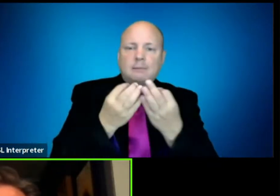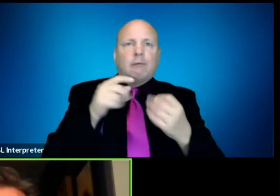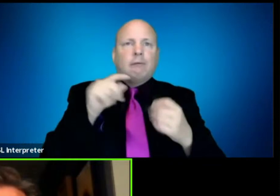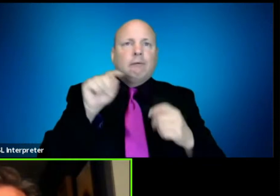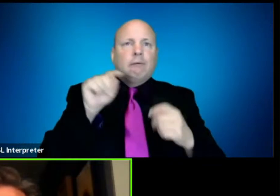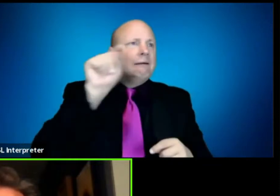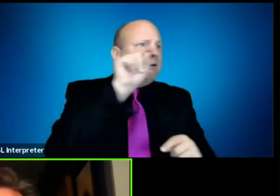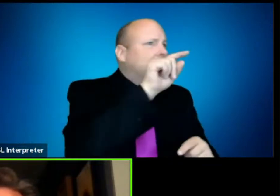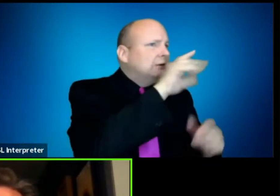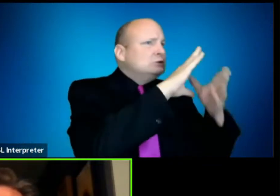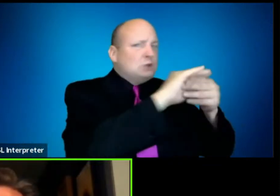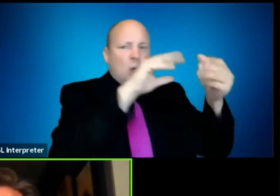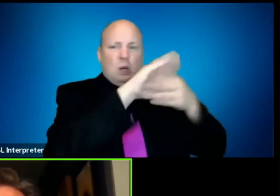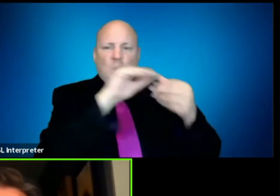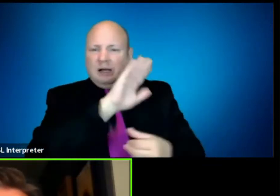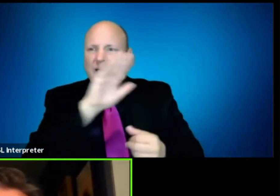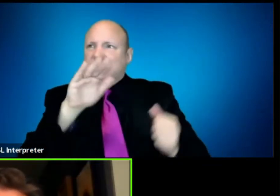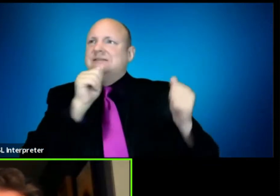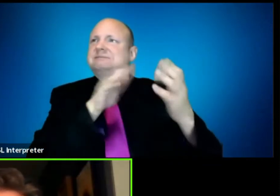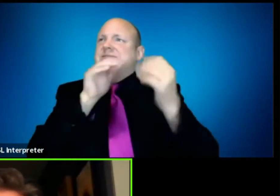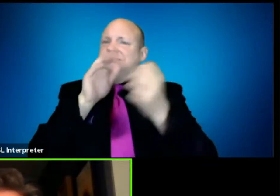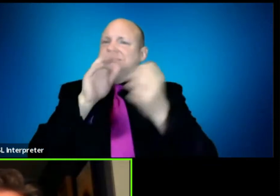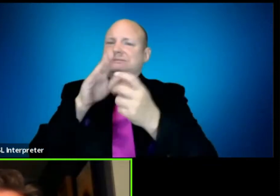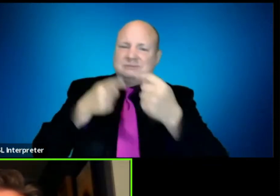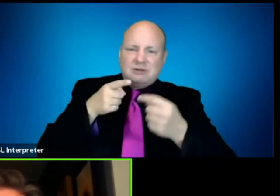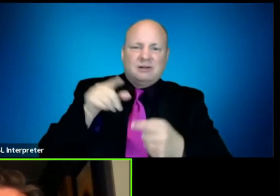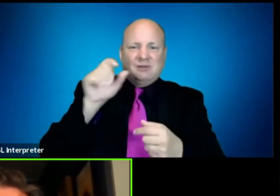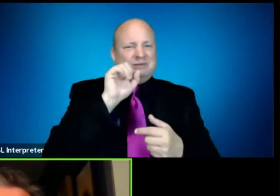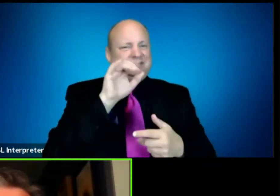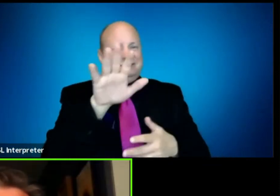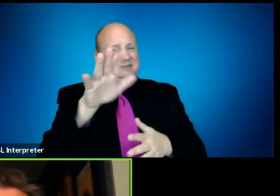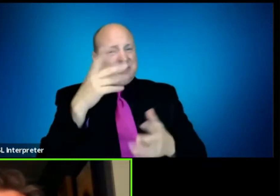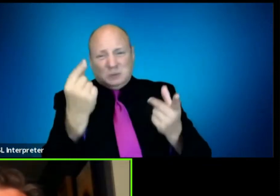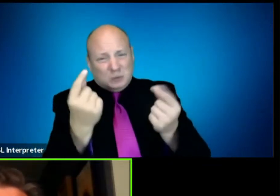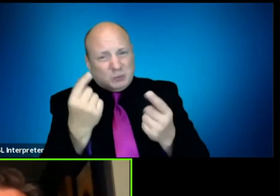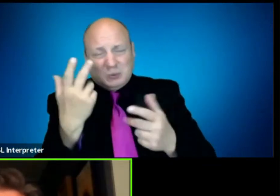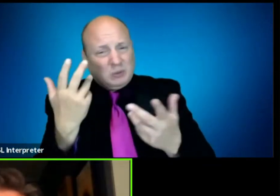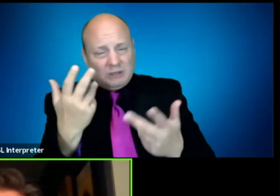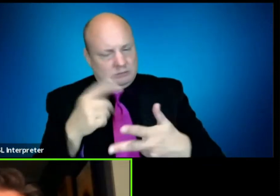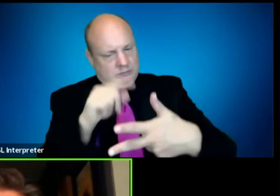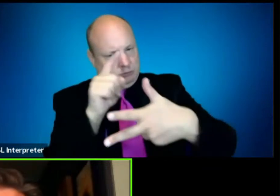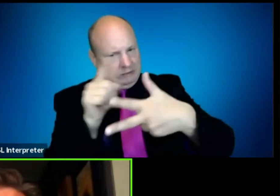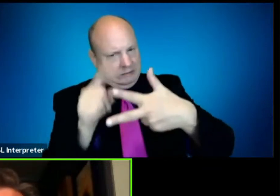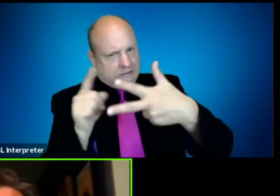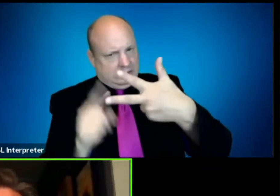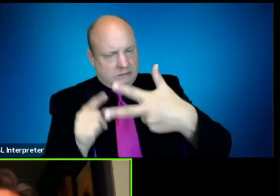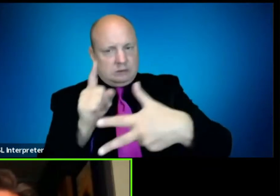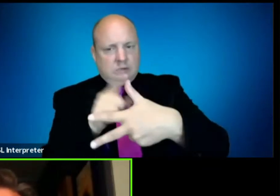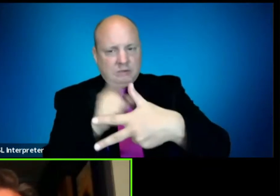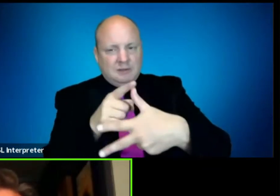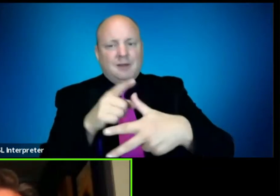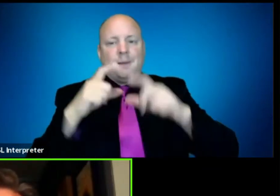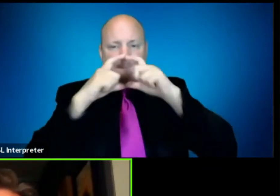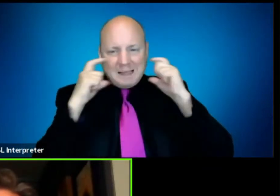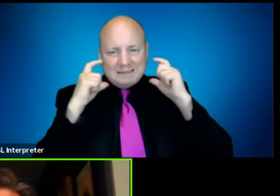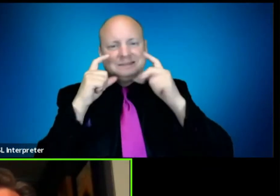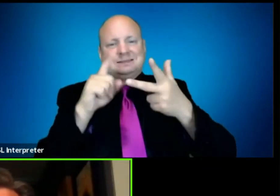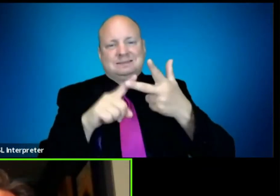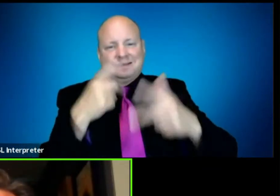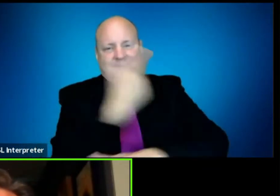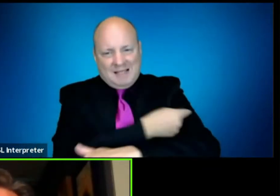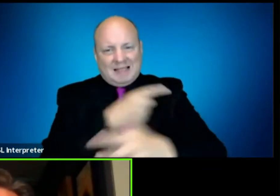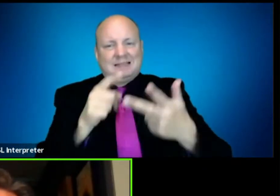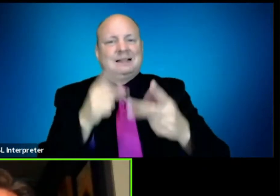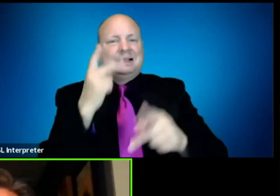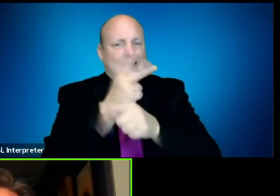not yet vaccinated but eligible, make a plan to get vaccinated. Talk to your family members, talk to your loved ones about getting a vaccine,